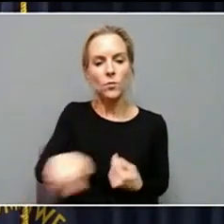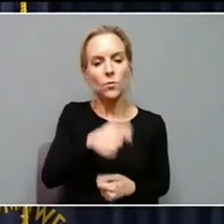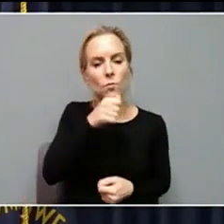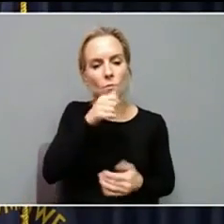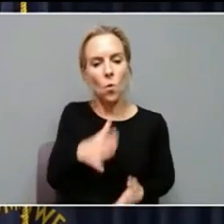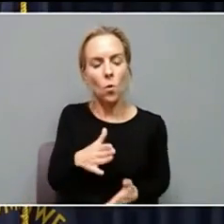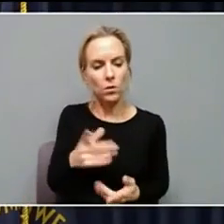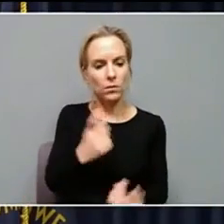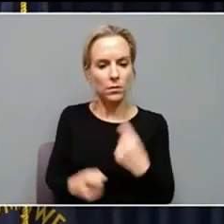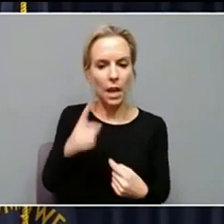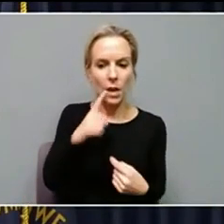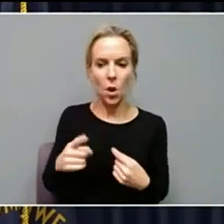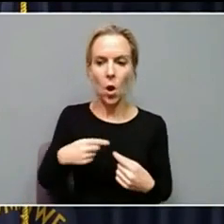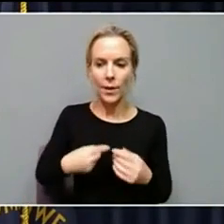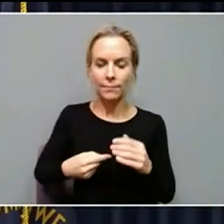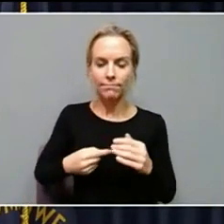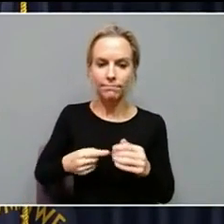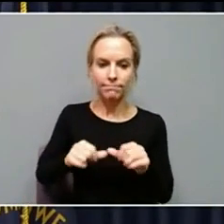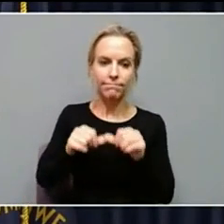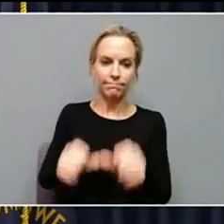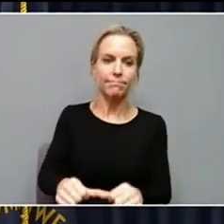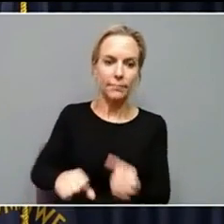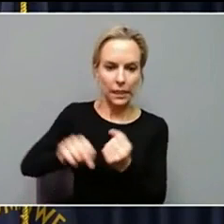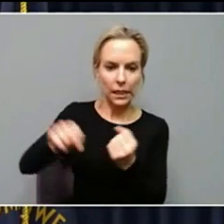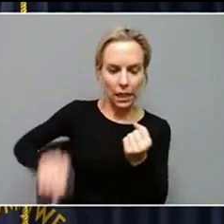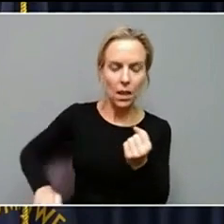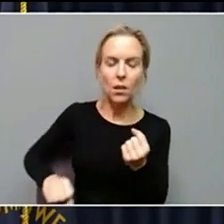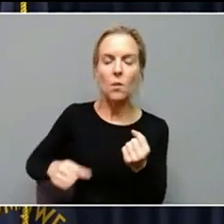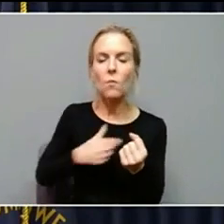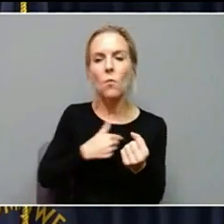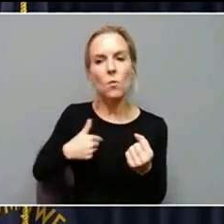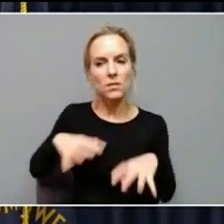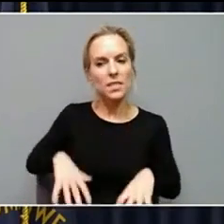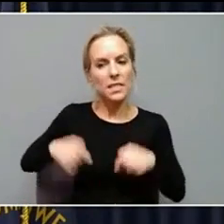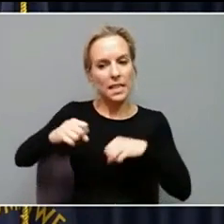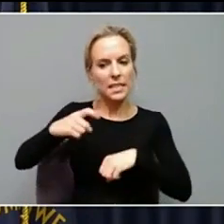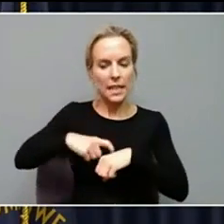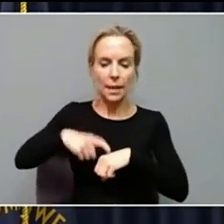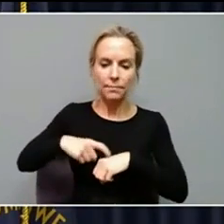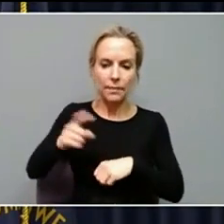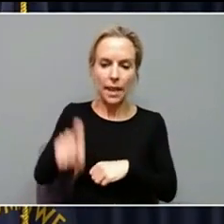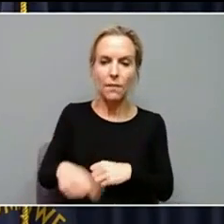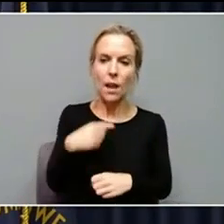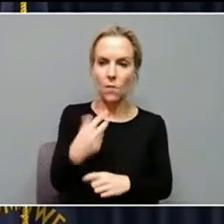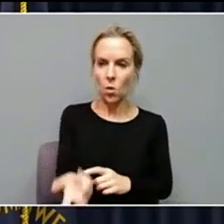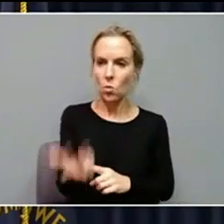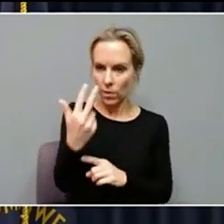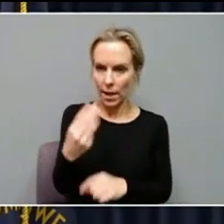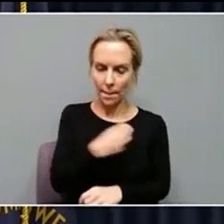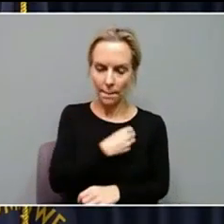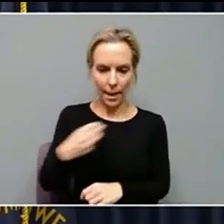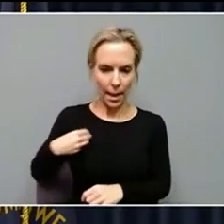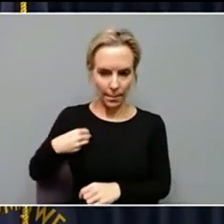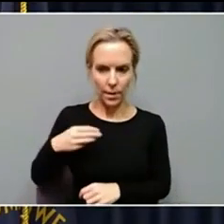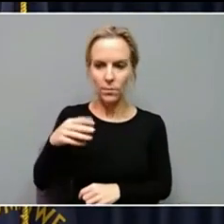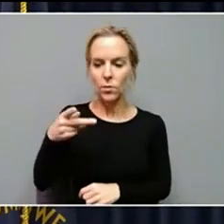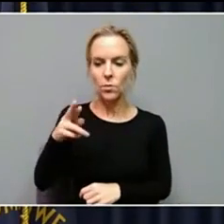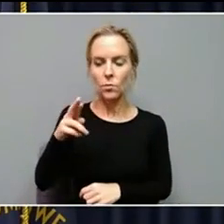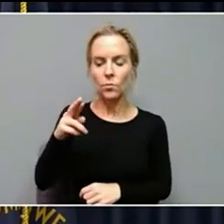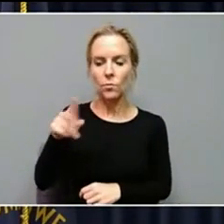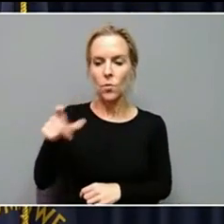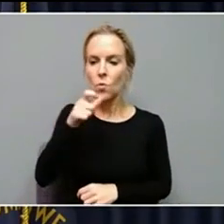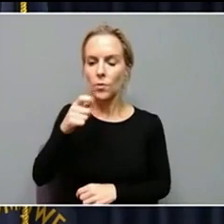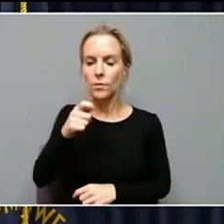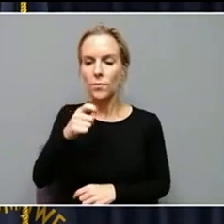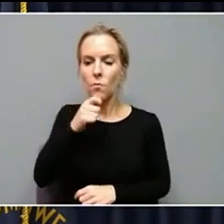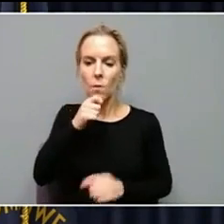been running long, but we'll take the amount of time that it takes. Today, we got three members of the press in person, a number of